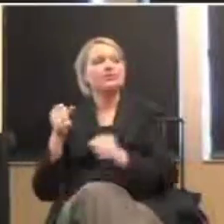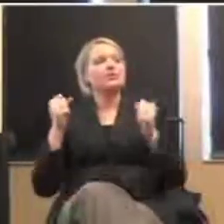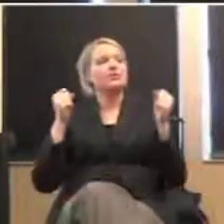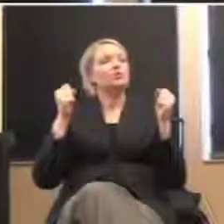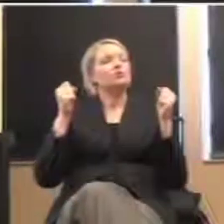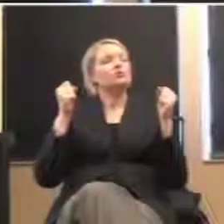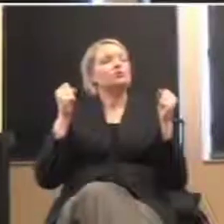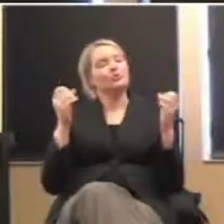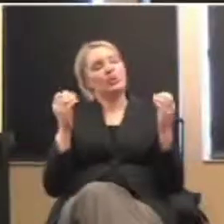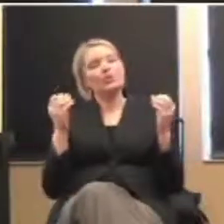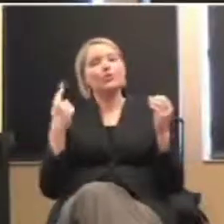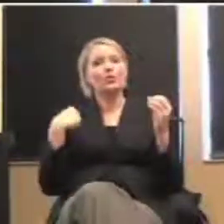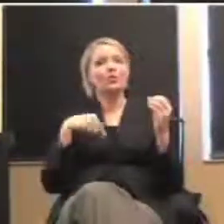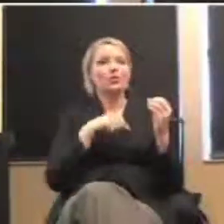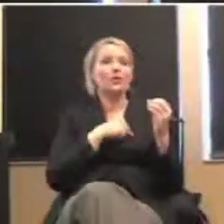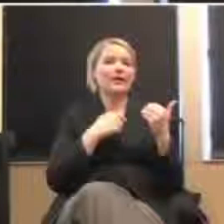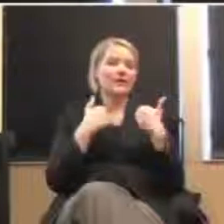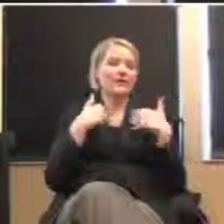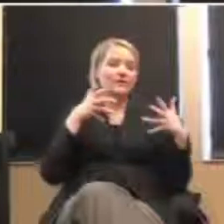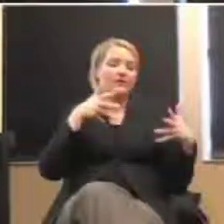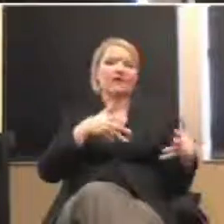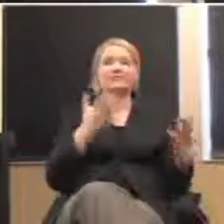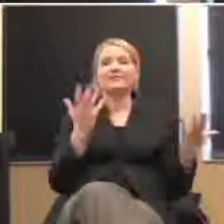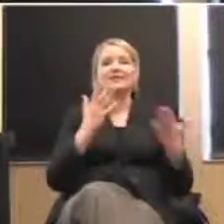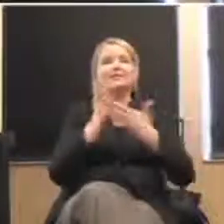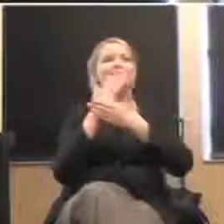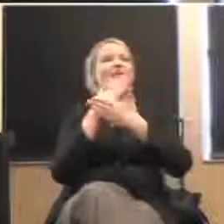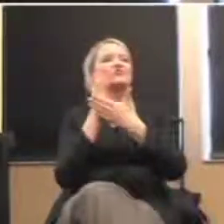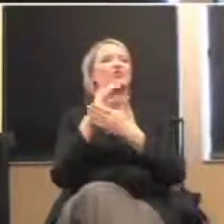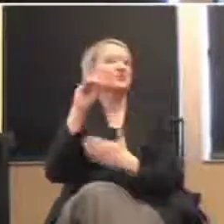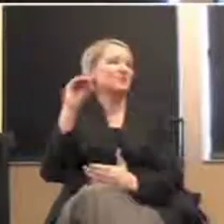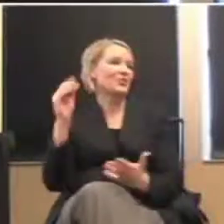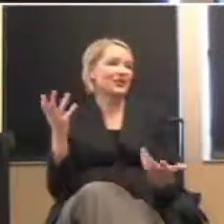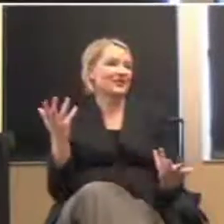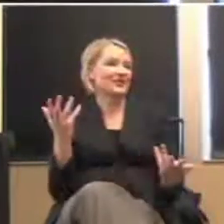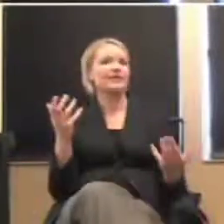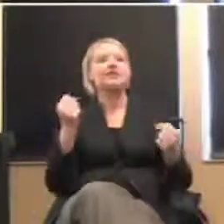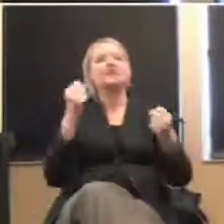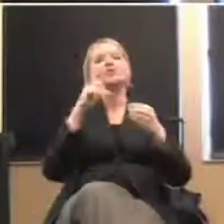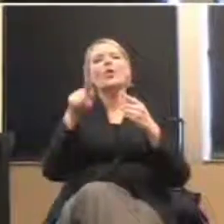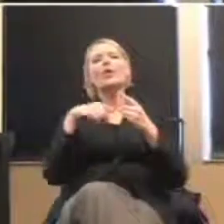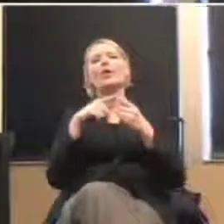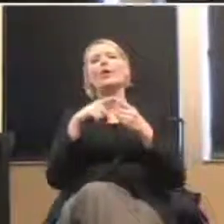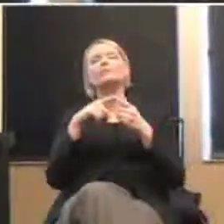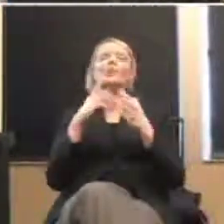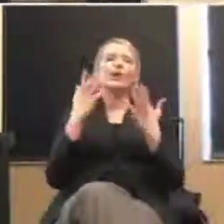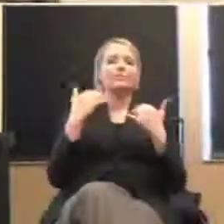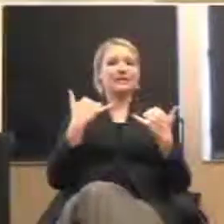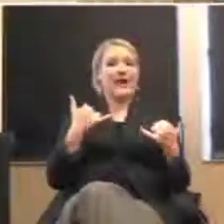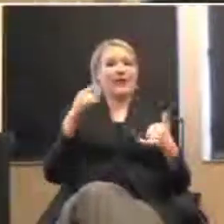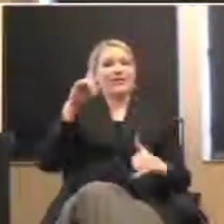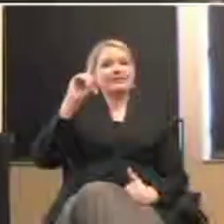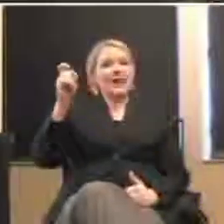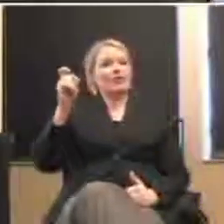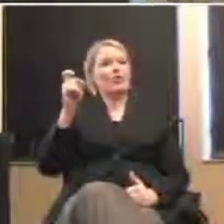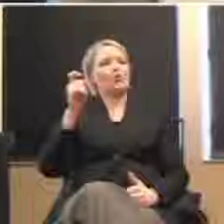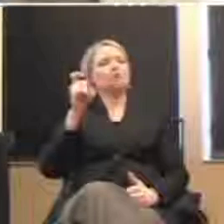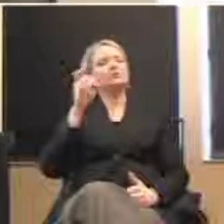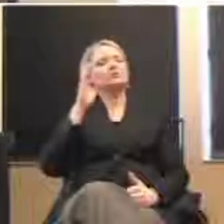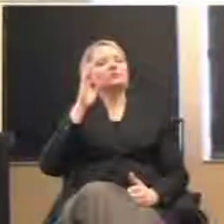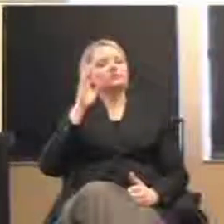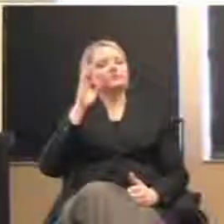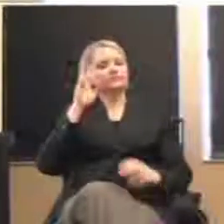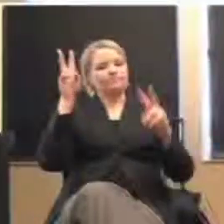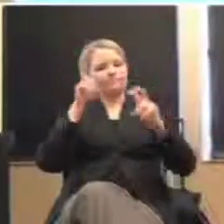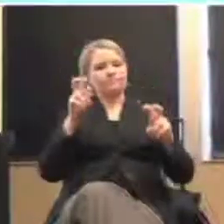so we're truly left with the spectrum disorders. So when they now diagnose, they diagnosed